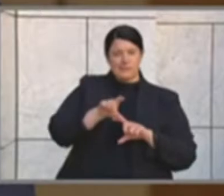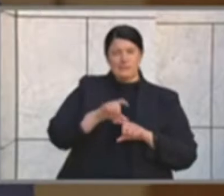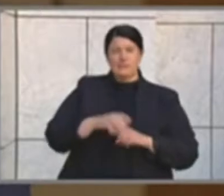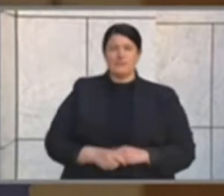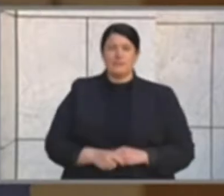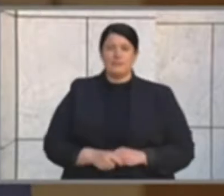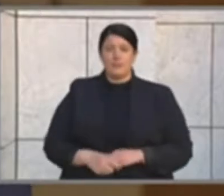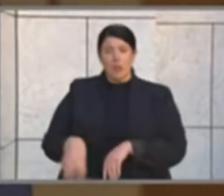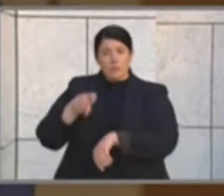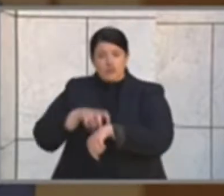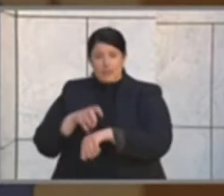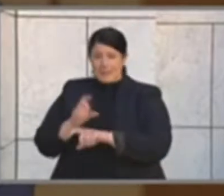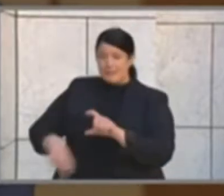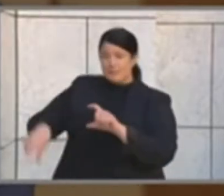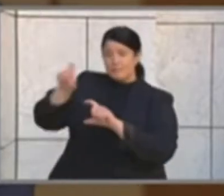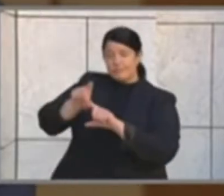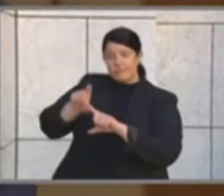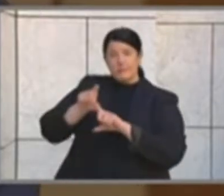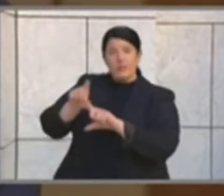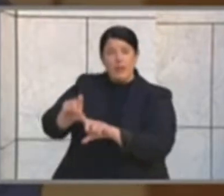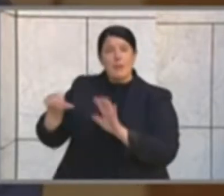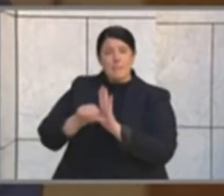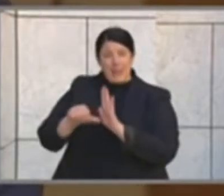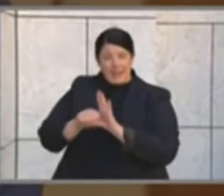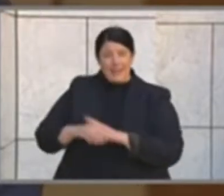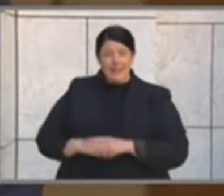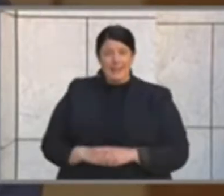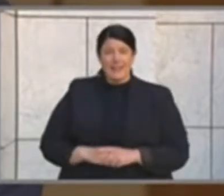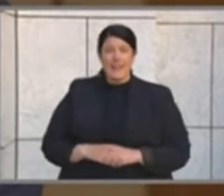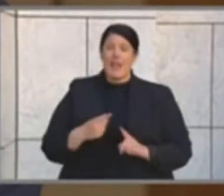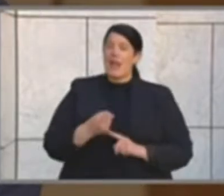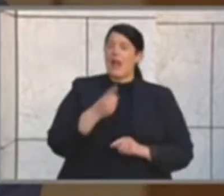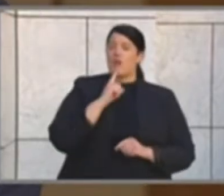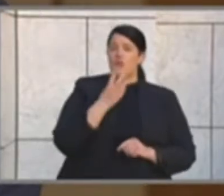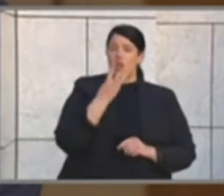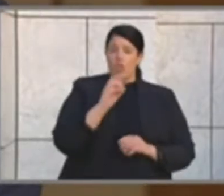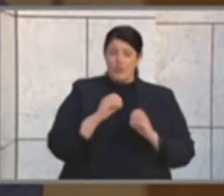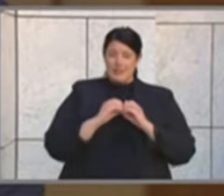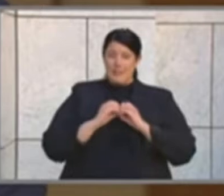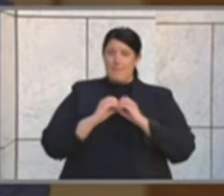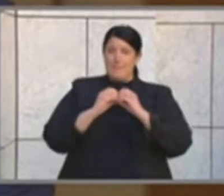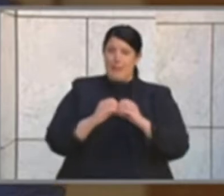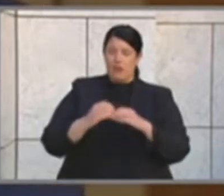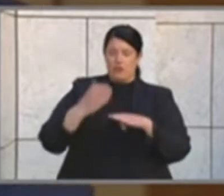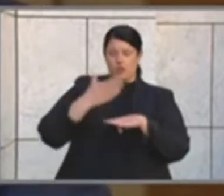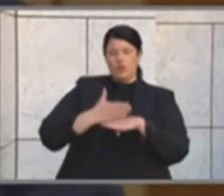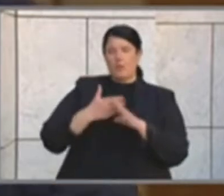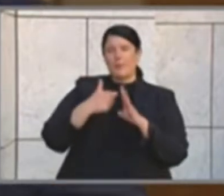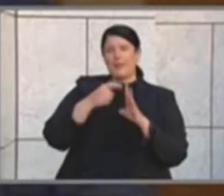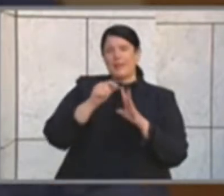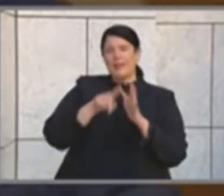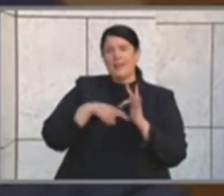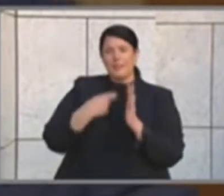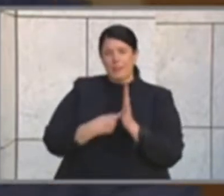subsidy for apprentices across the country. And of course, the $130 billion JobKeeper